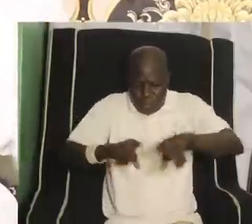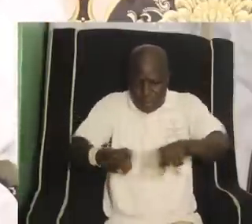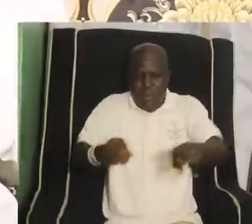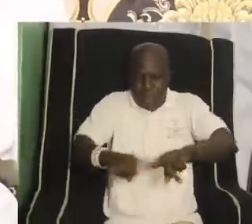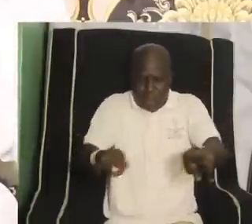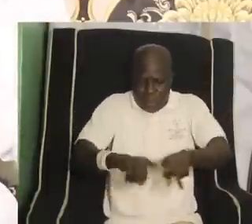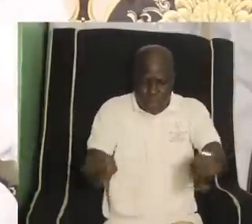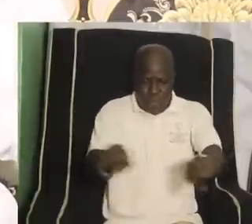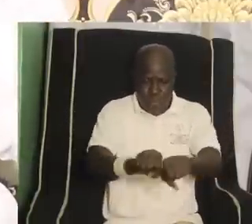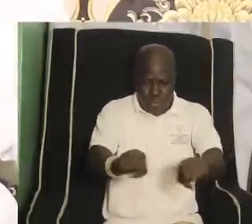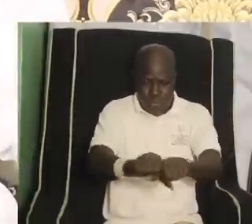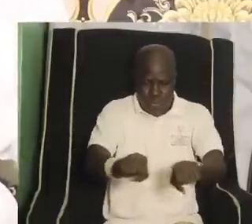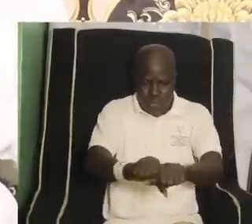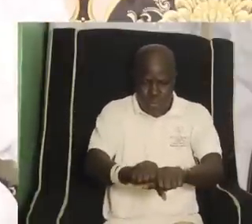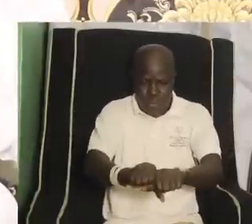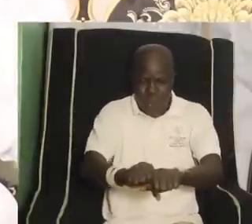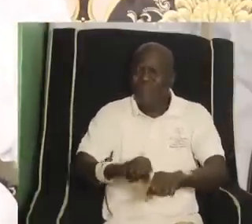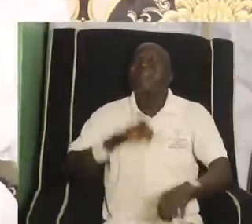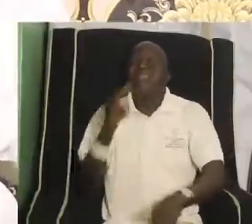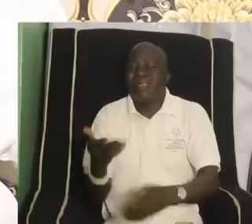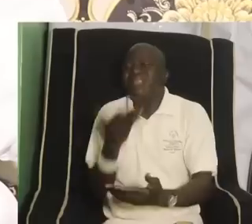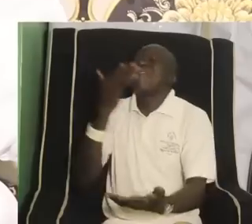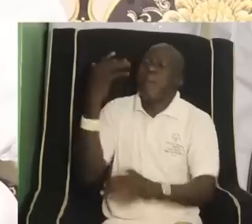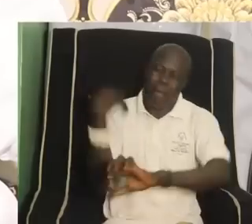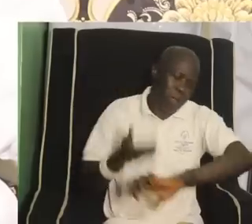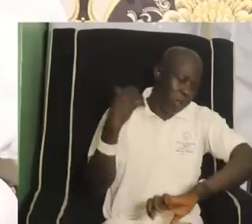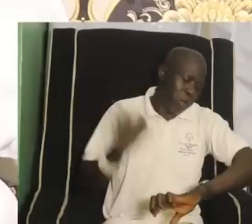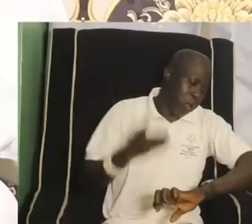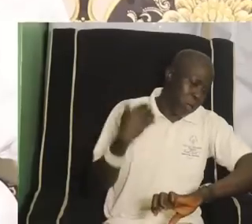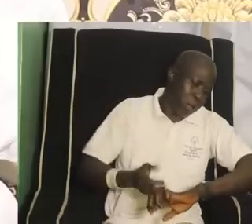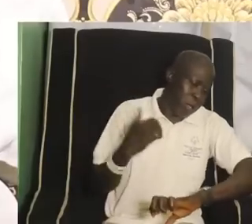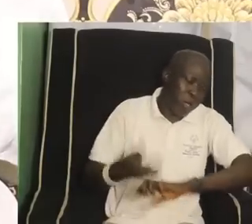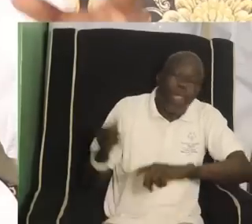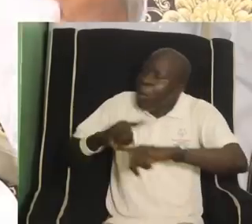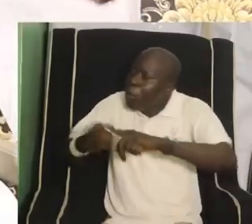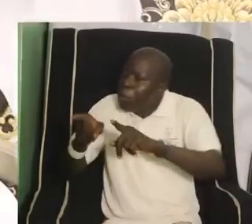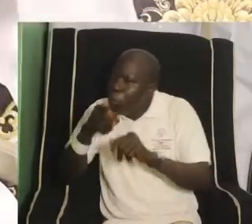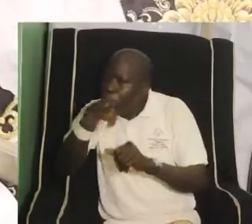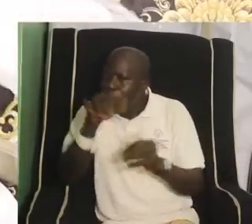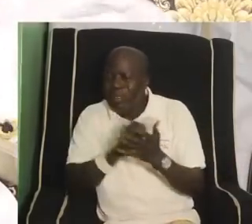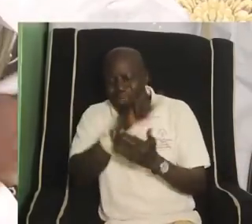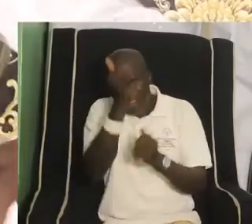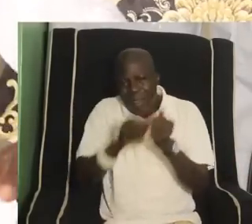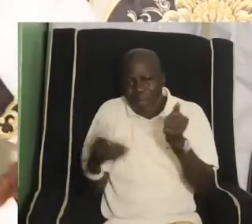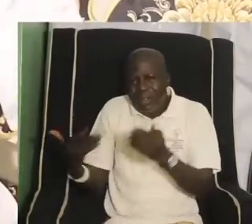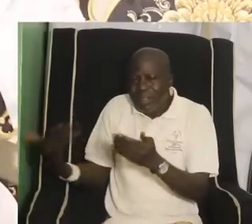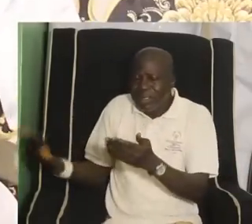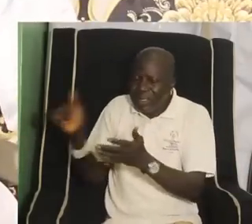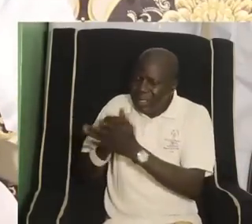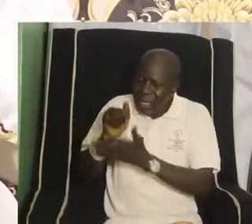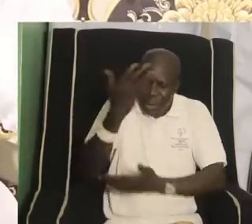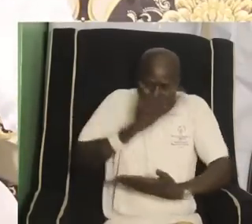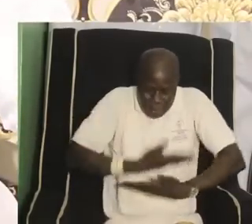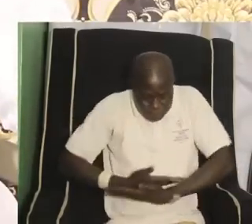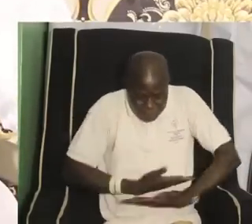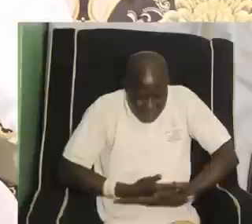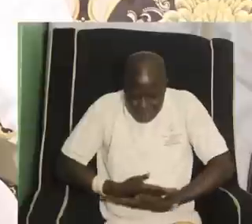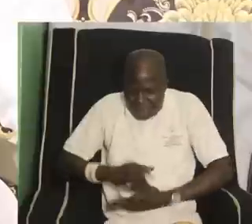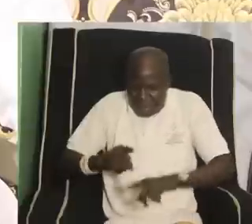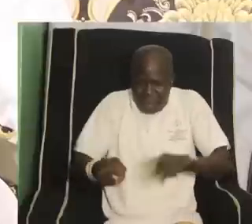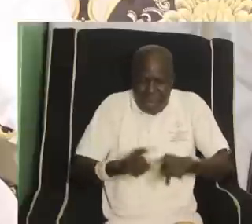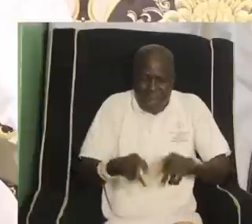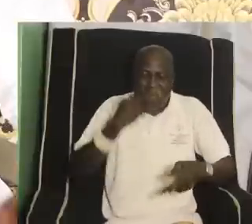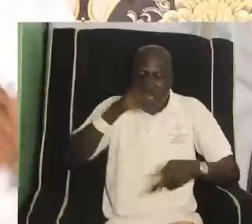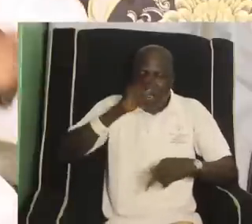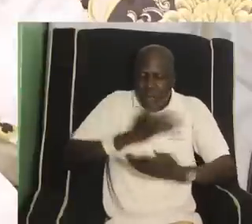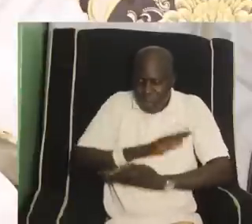He was putting on different shoes. Things are not alright for him. But we gave birth to different